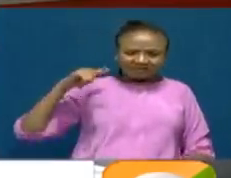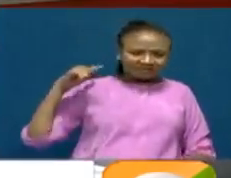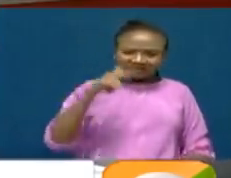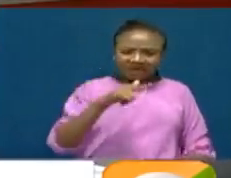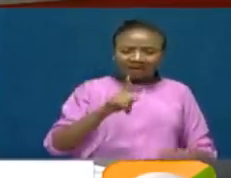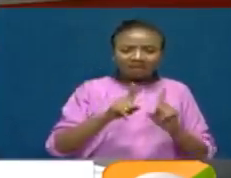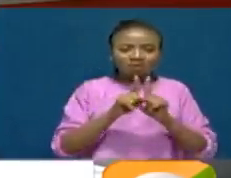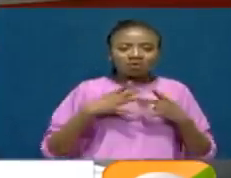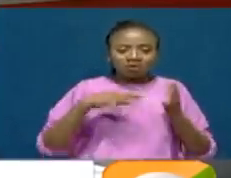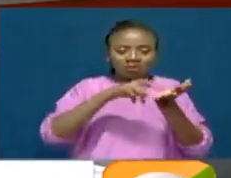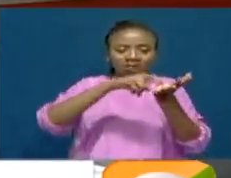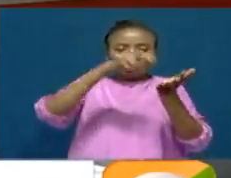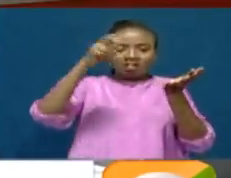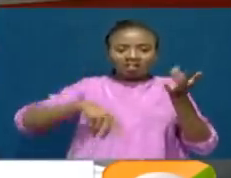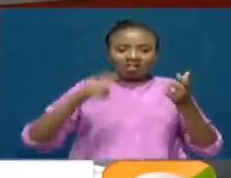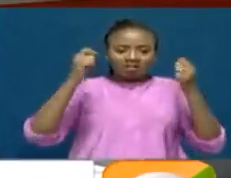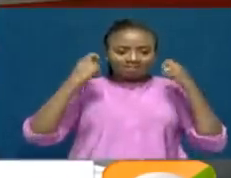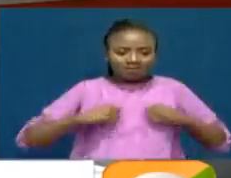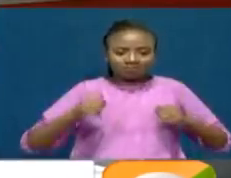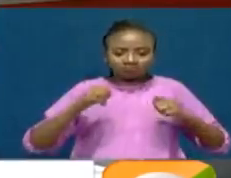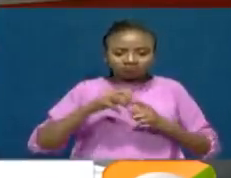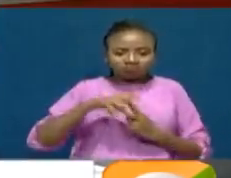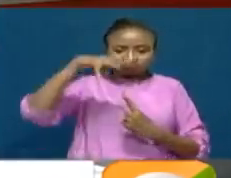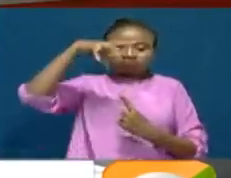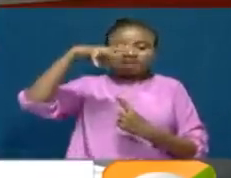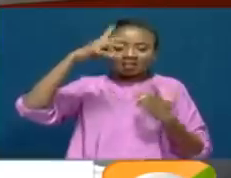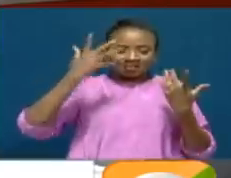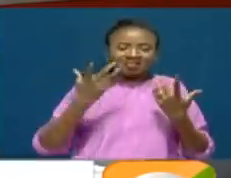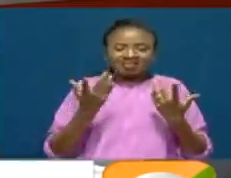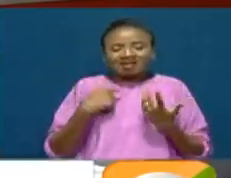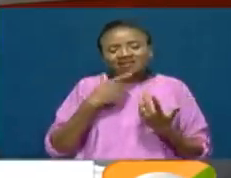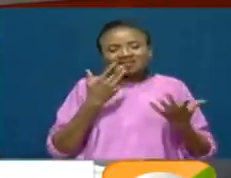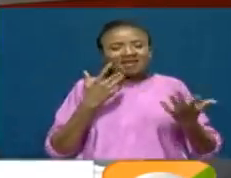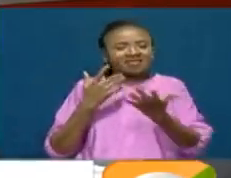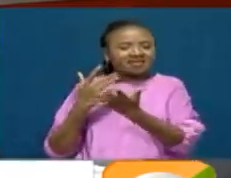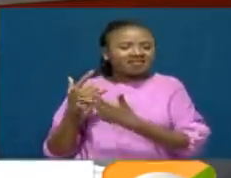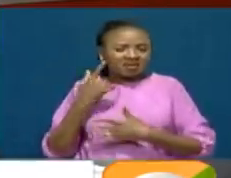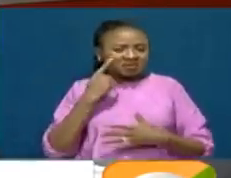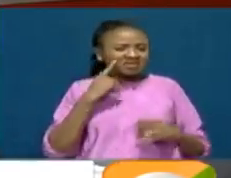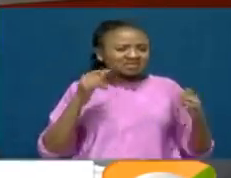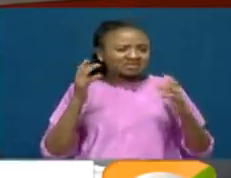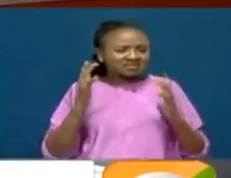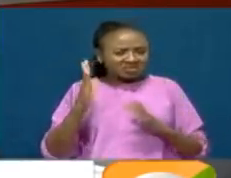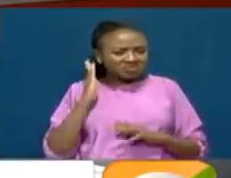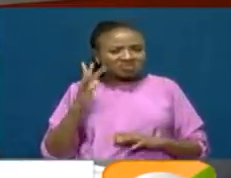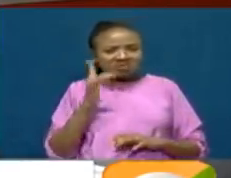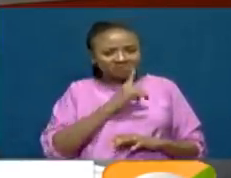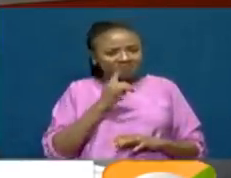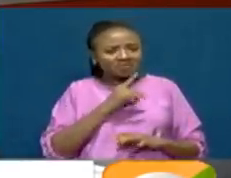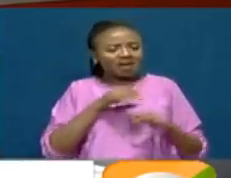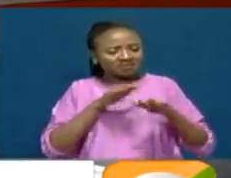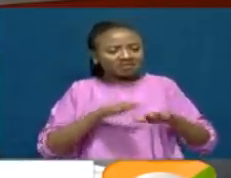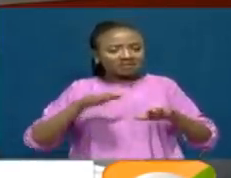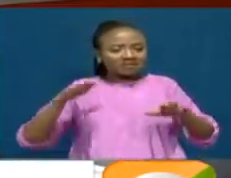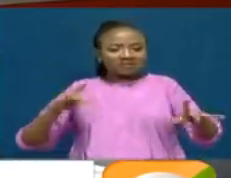skydivers. As Emily Chebet reports, security was tight, with the consequent traffic jam extending to Langata Road